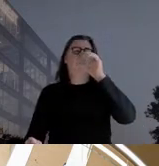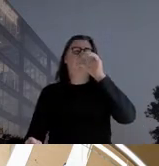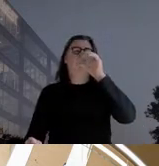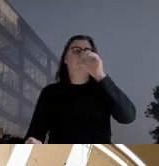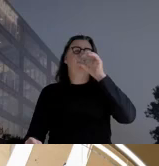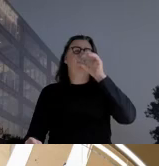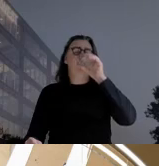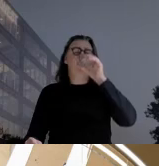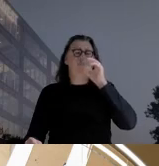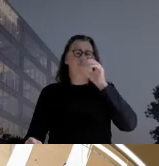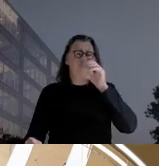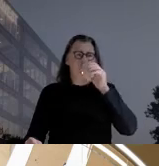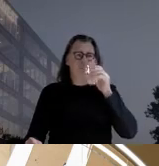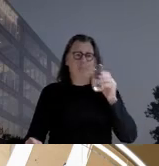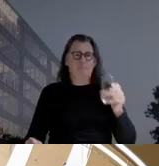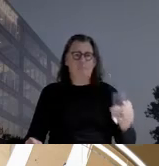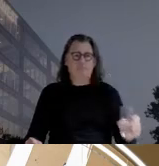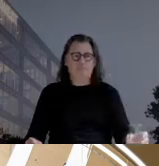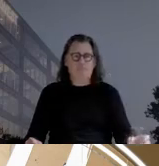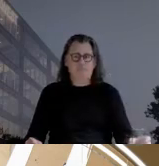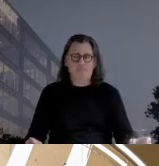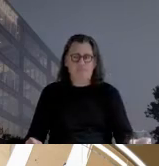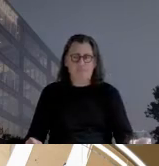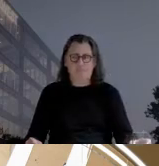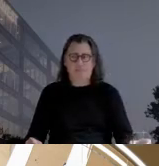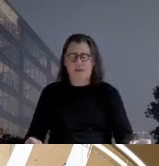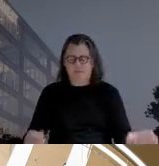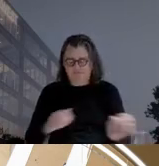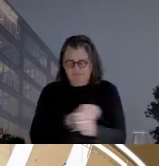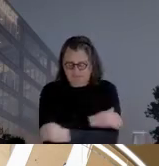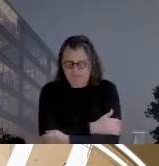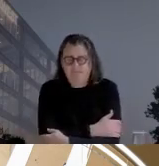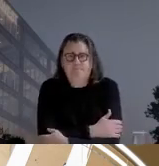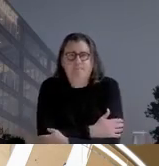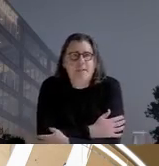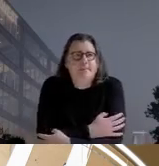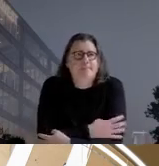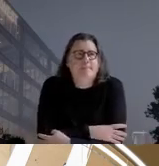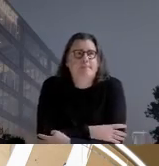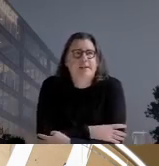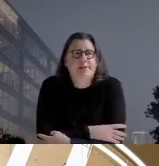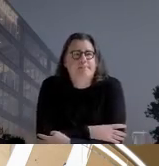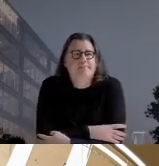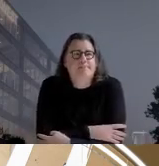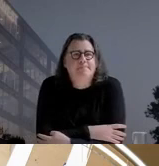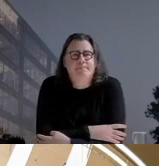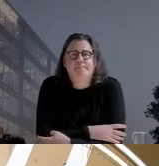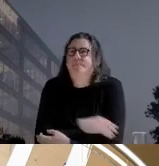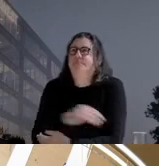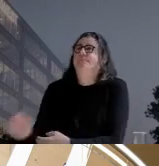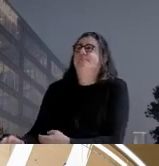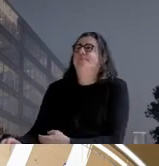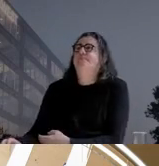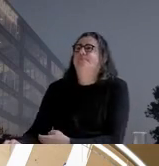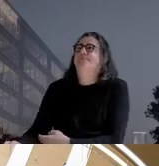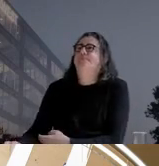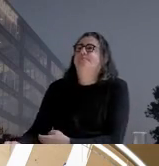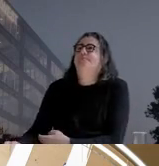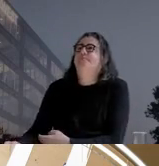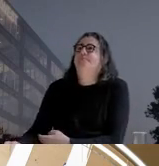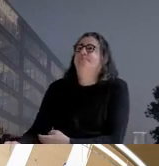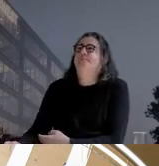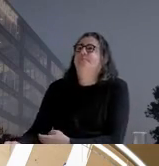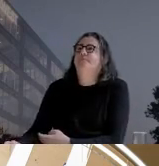So thank you for an outstanding presentation. Oh, great. If you open the chat box, you see everyone